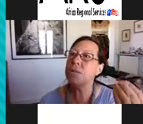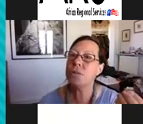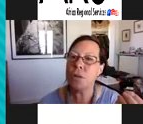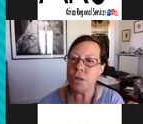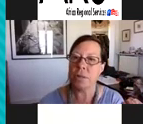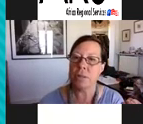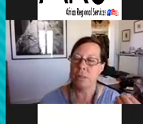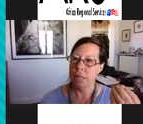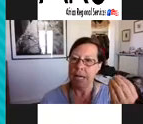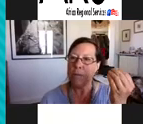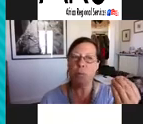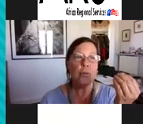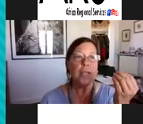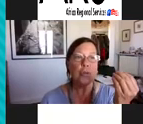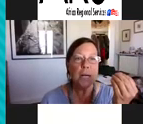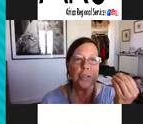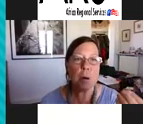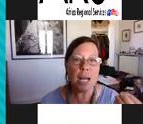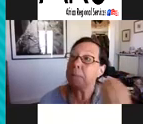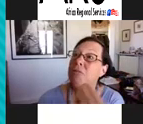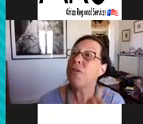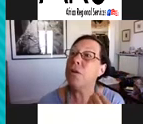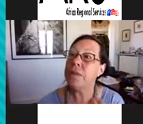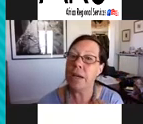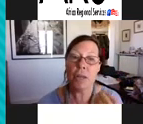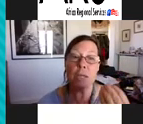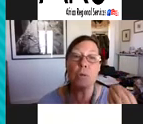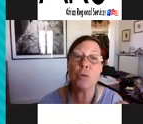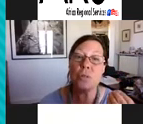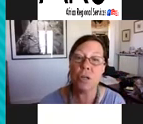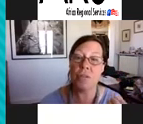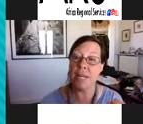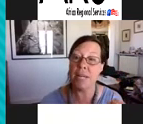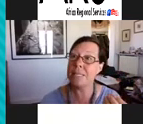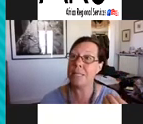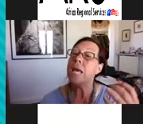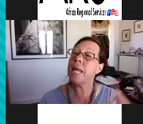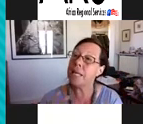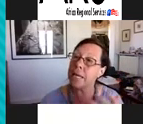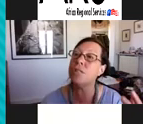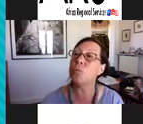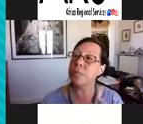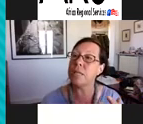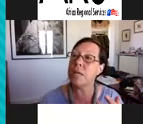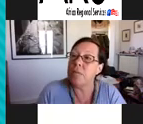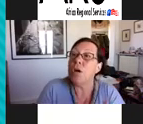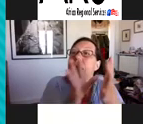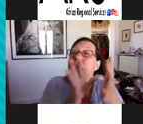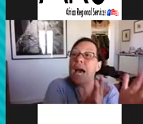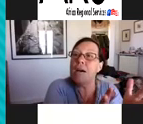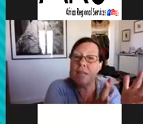is concerned. People who drink too much of the product might feel that they are immune to COVID-19 and engage in risky